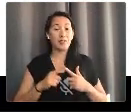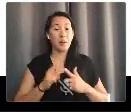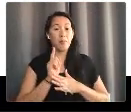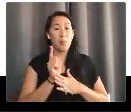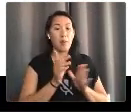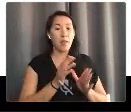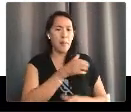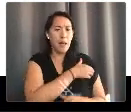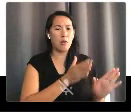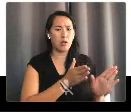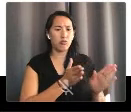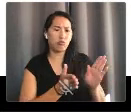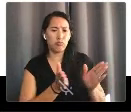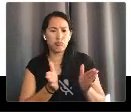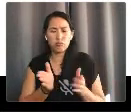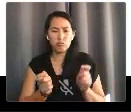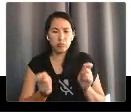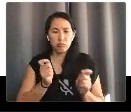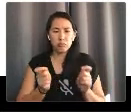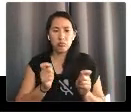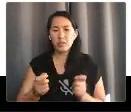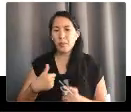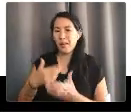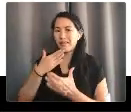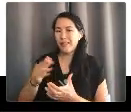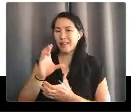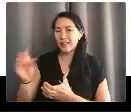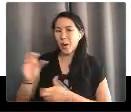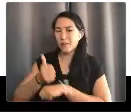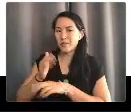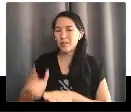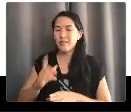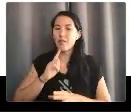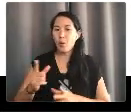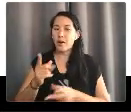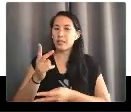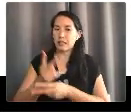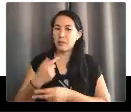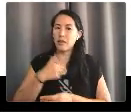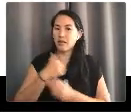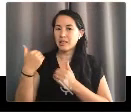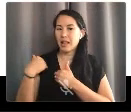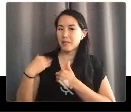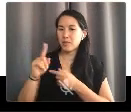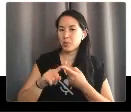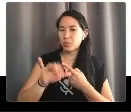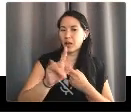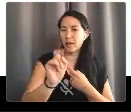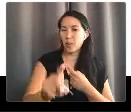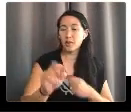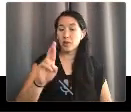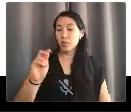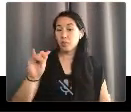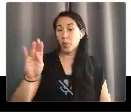I just want to thank my co-facilitator, Komang Rosie Kleins, for holding Creatives of Color accountable to this question. So Rosie and I were